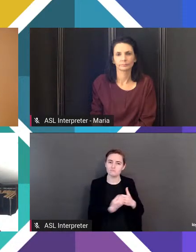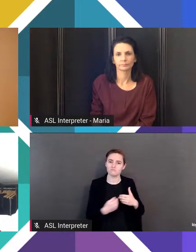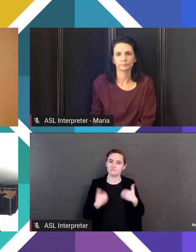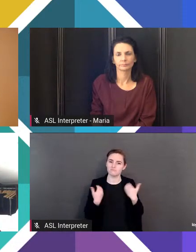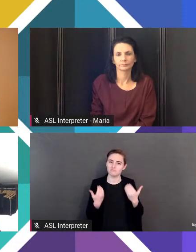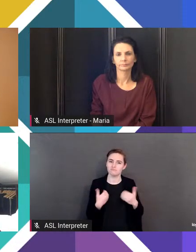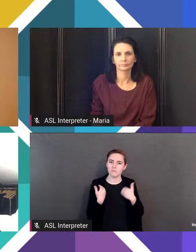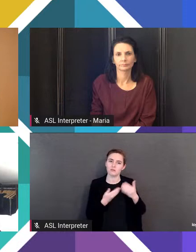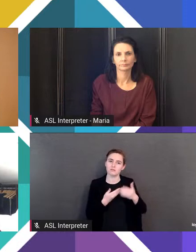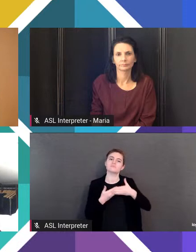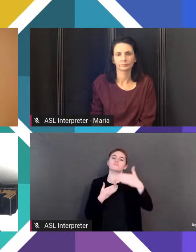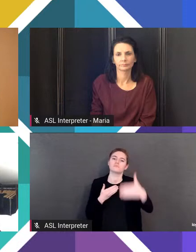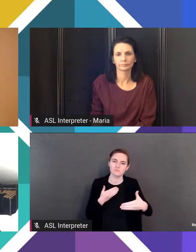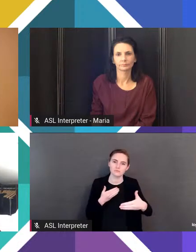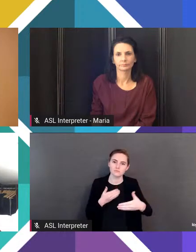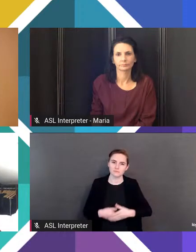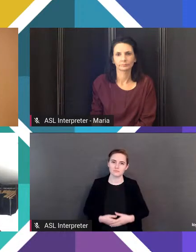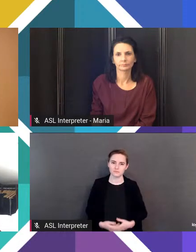Joey.